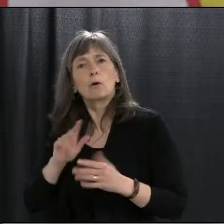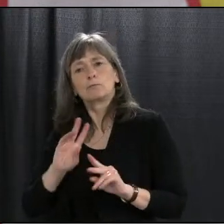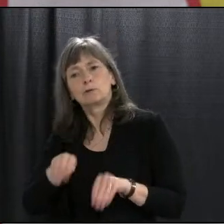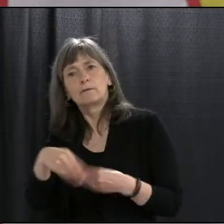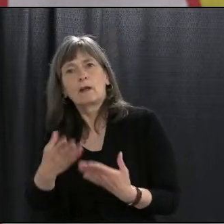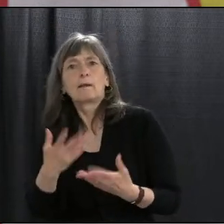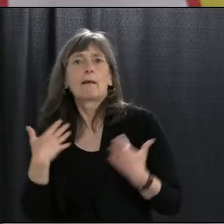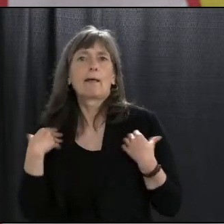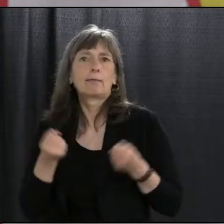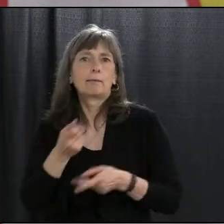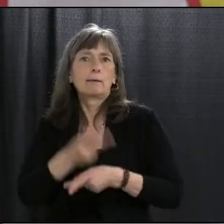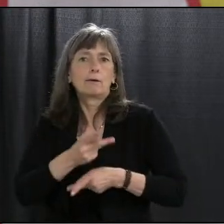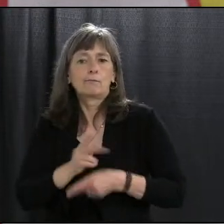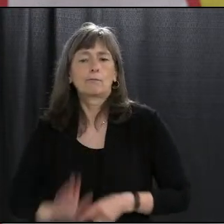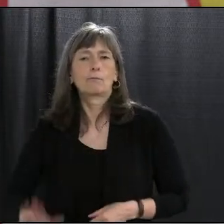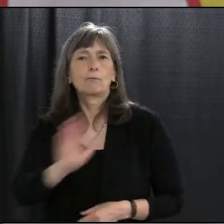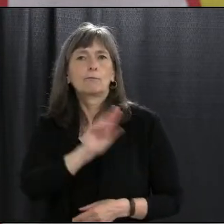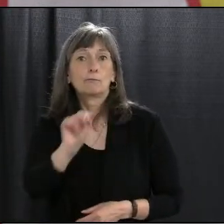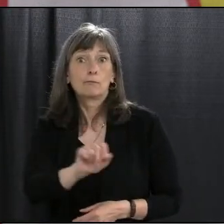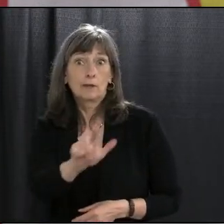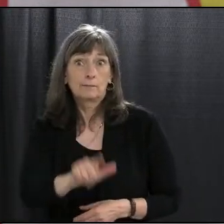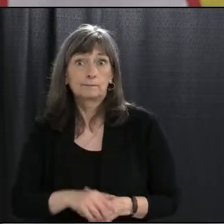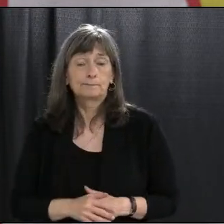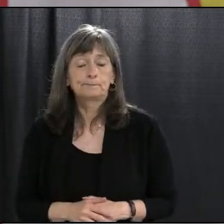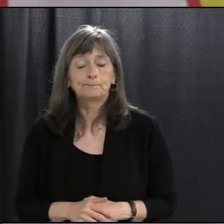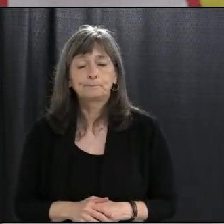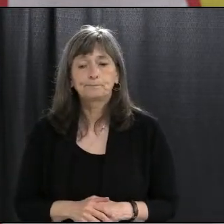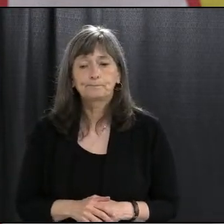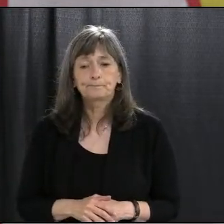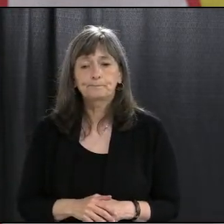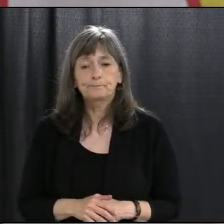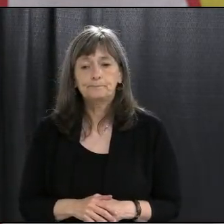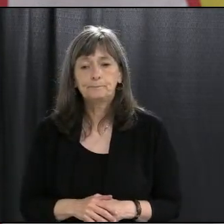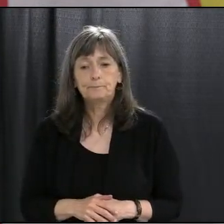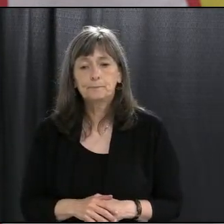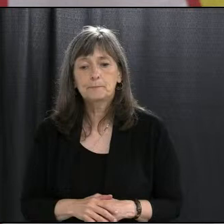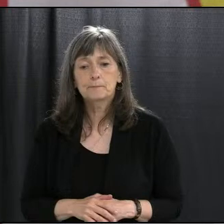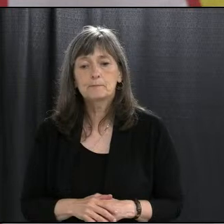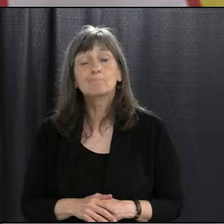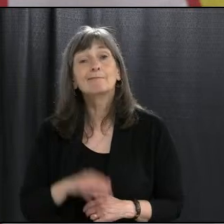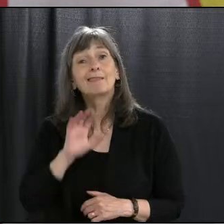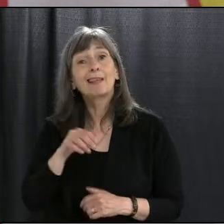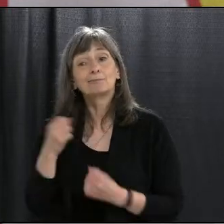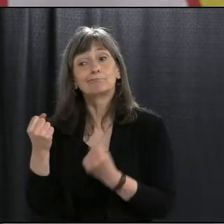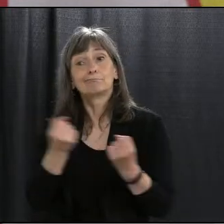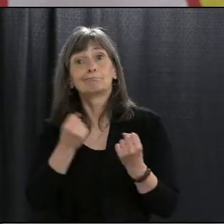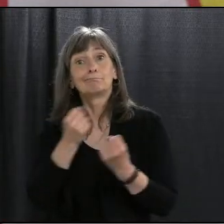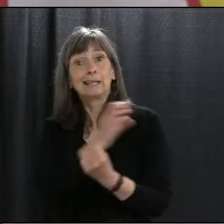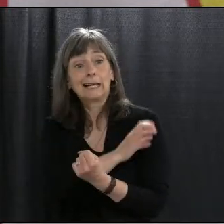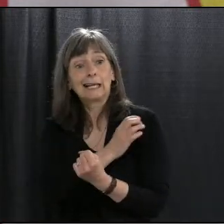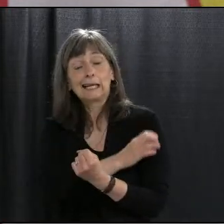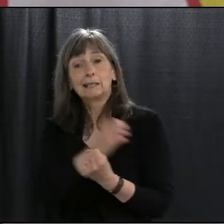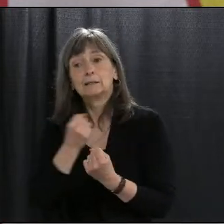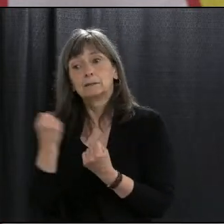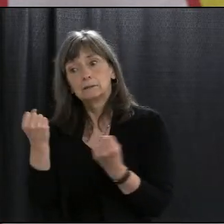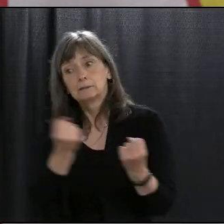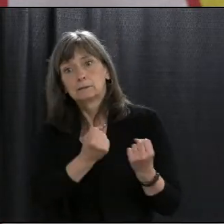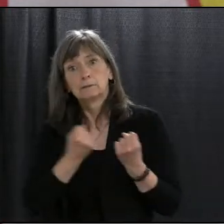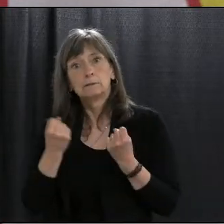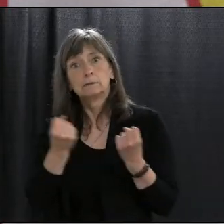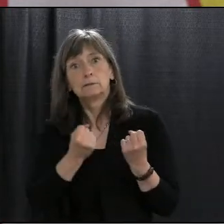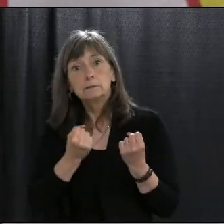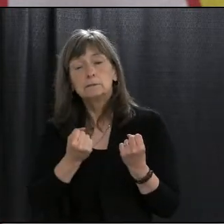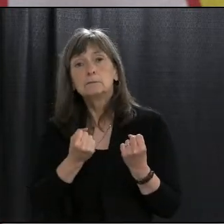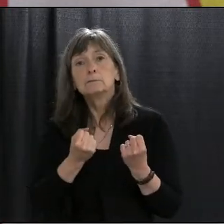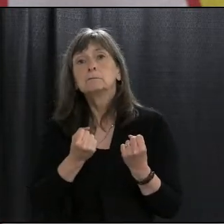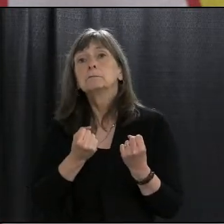care across Newfoundland and Labrador. Our mobile clinics are an addition to the